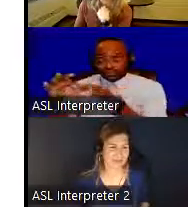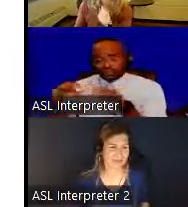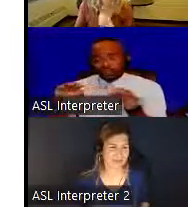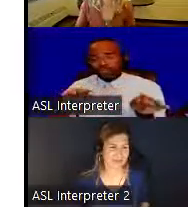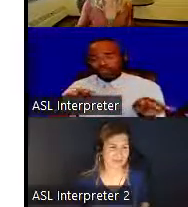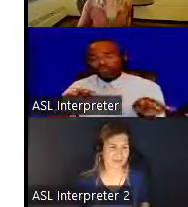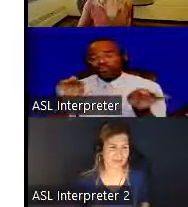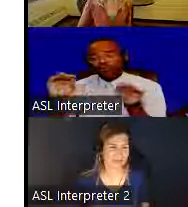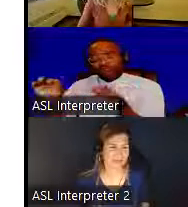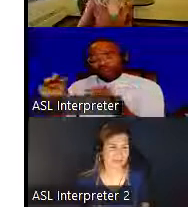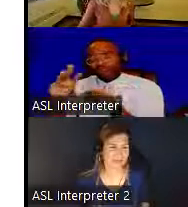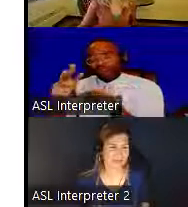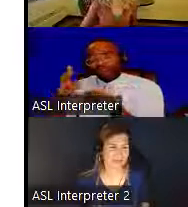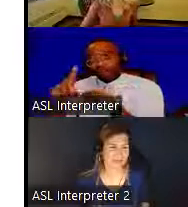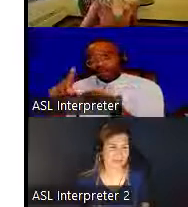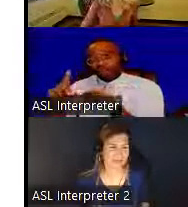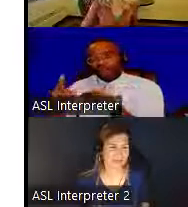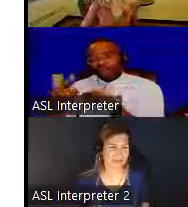and to